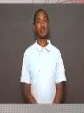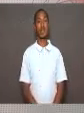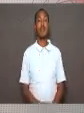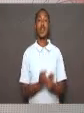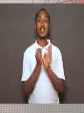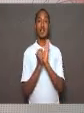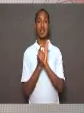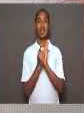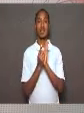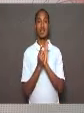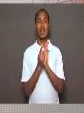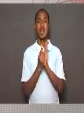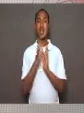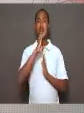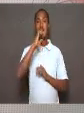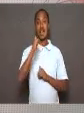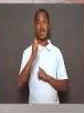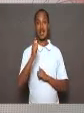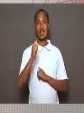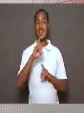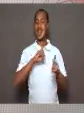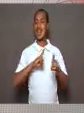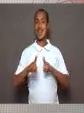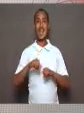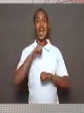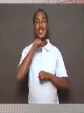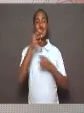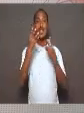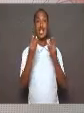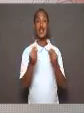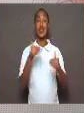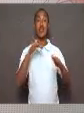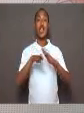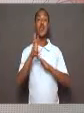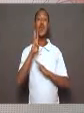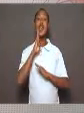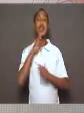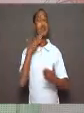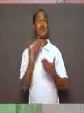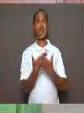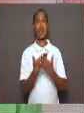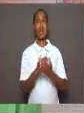For example, calcium does not dissolve in water very well.